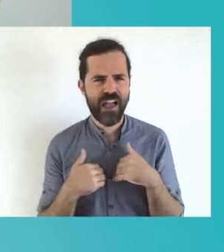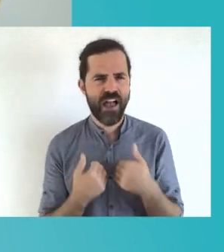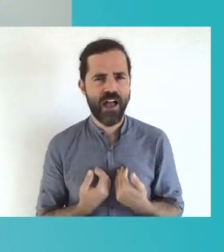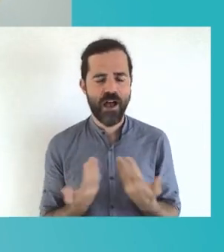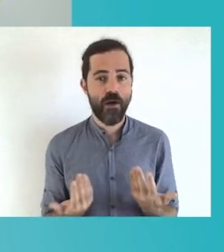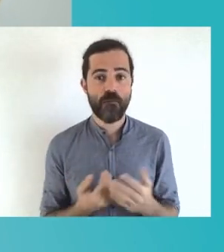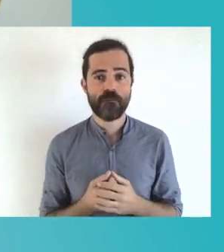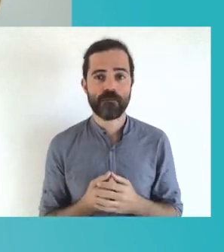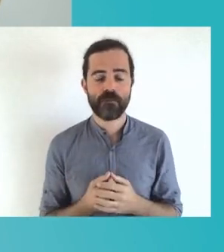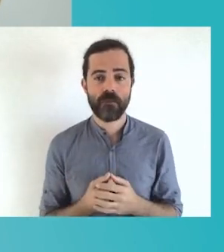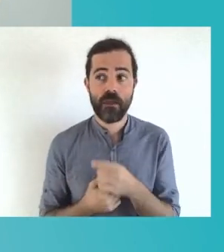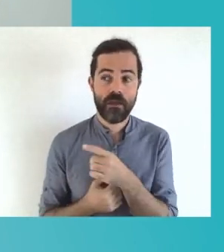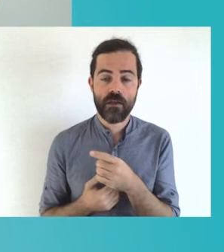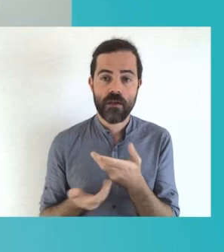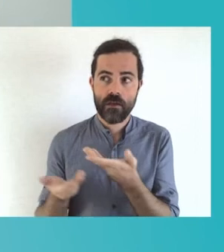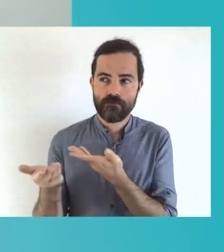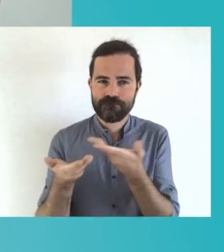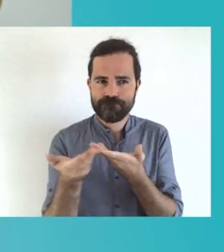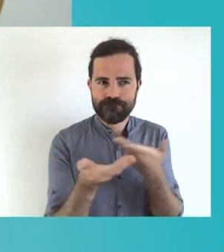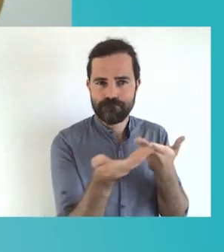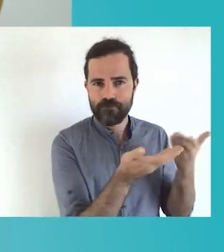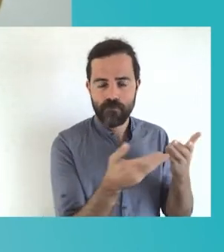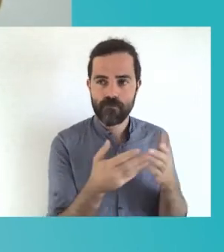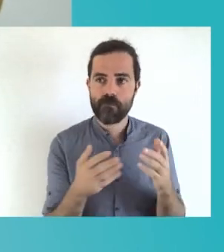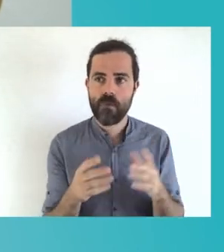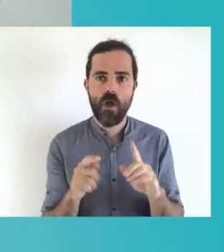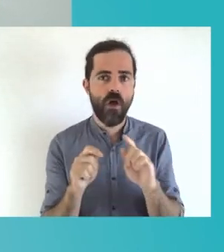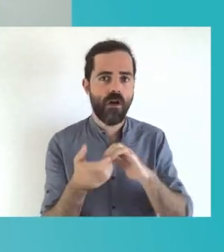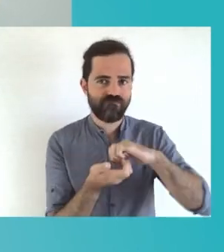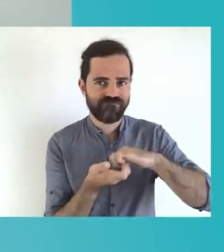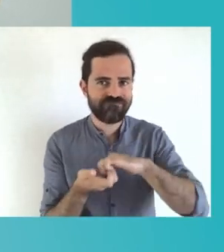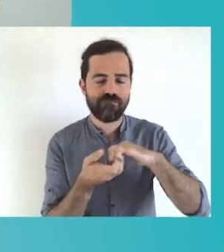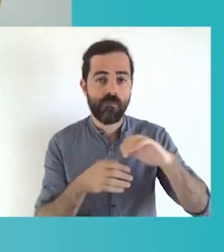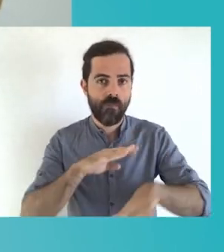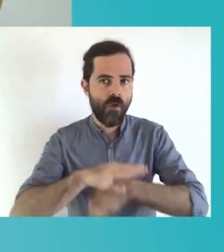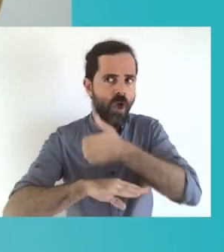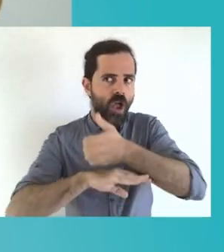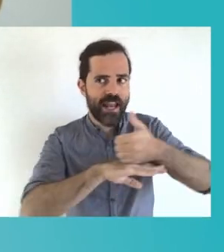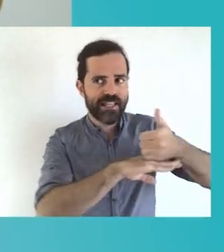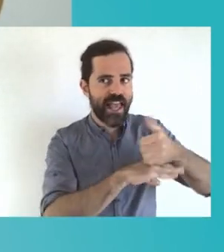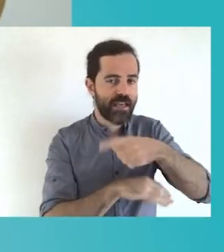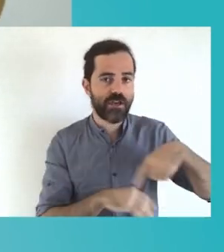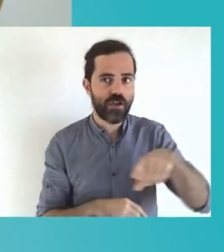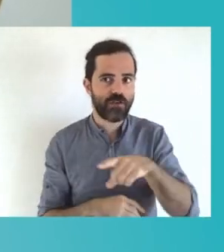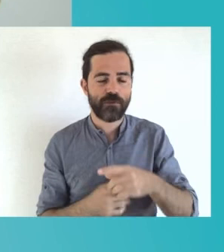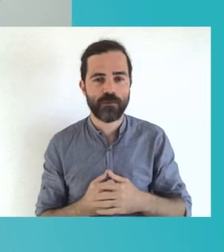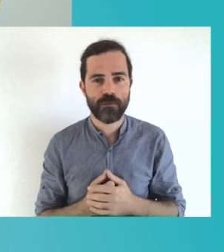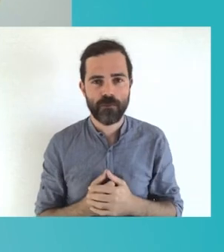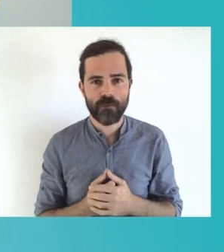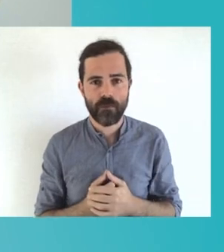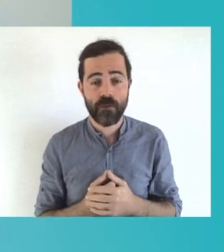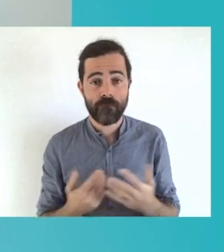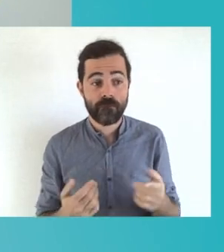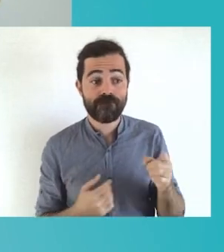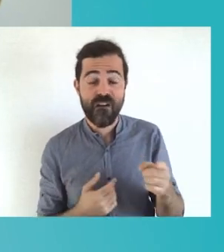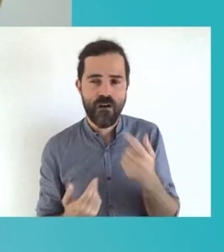support of many organizations that trust in Pensium, important organization, and they trust in us because